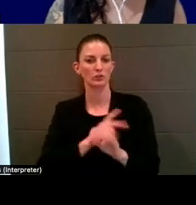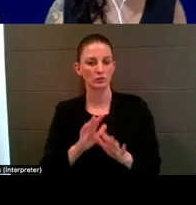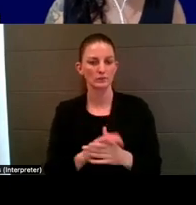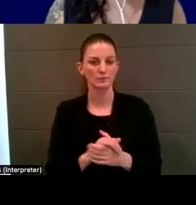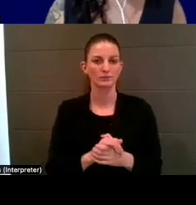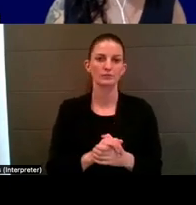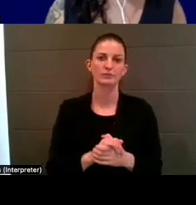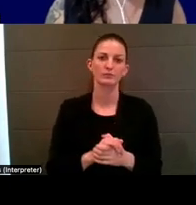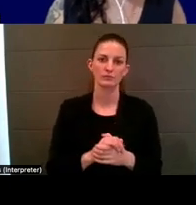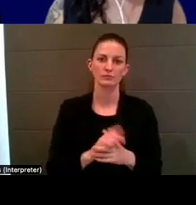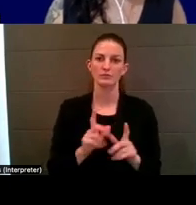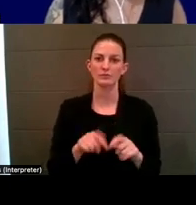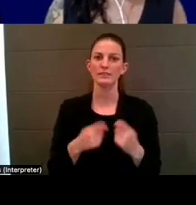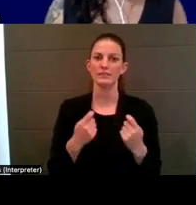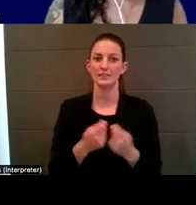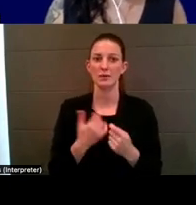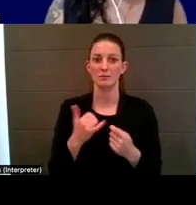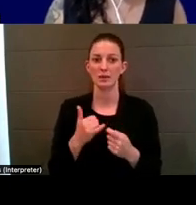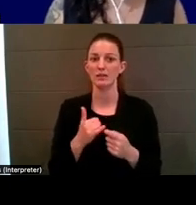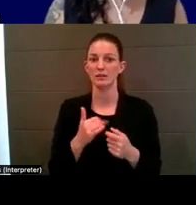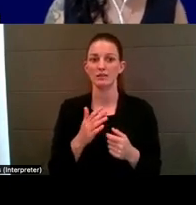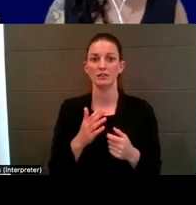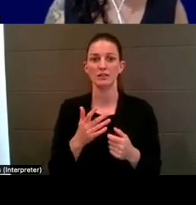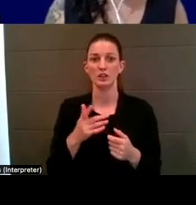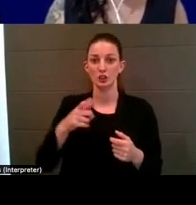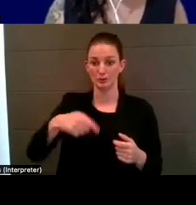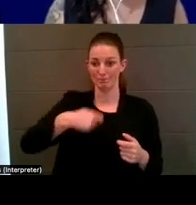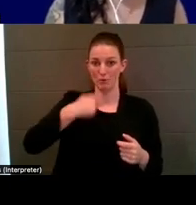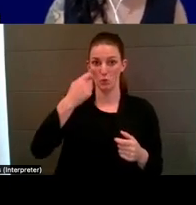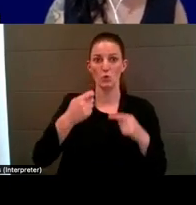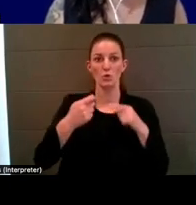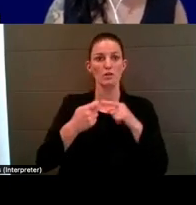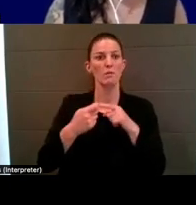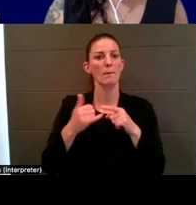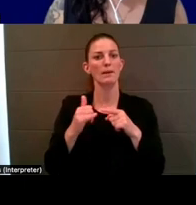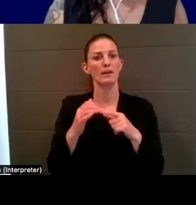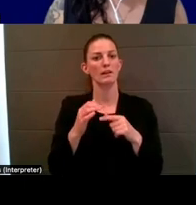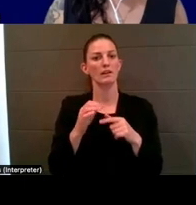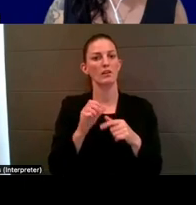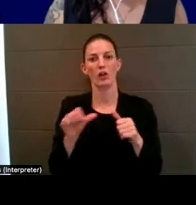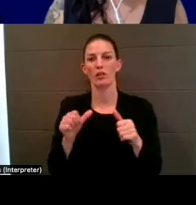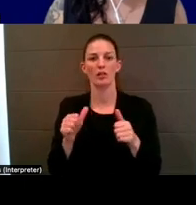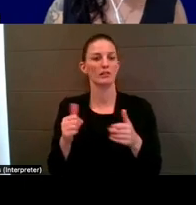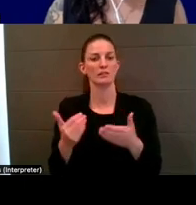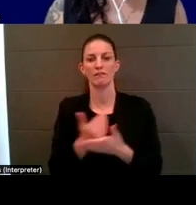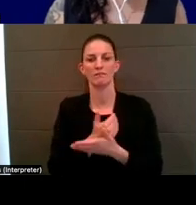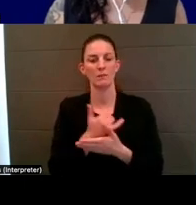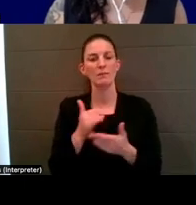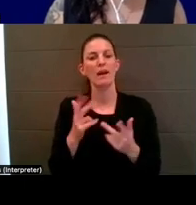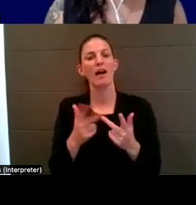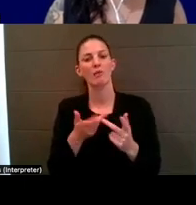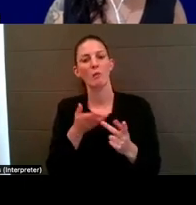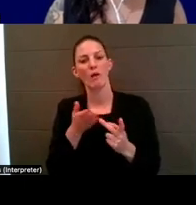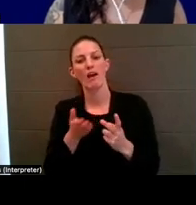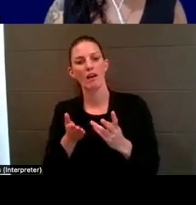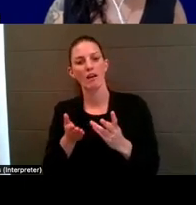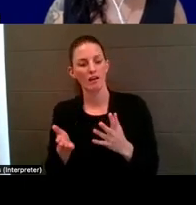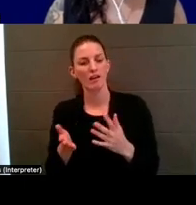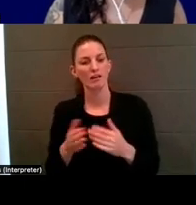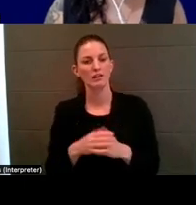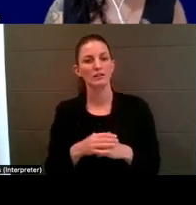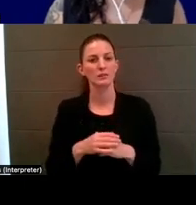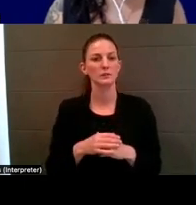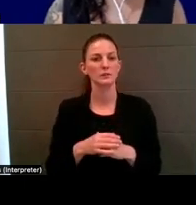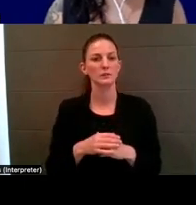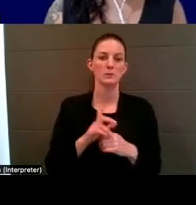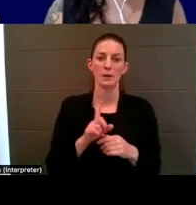with your team around this as there are specific approaches. But the aim of mealtimes is with these children